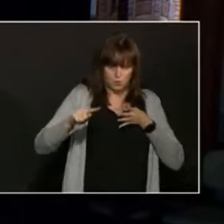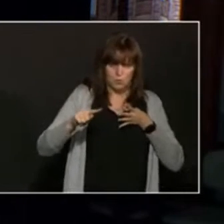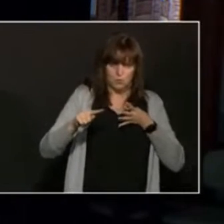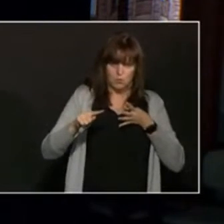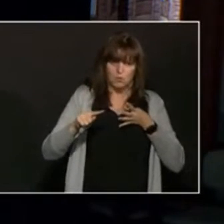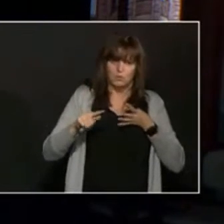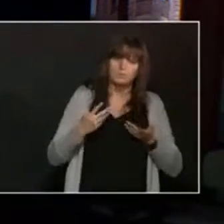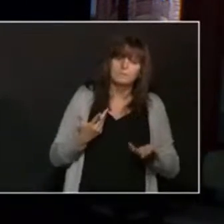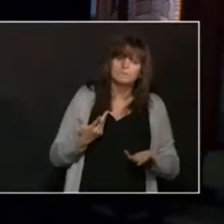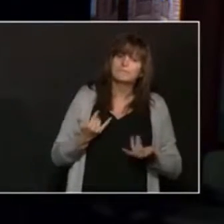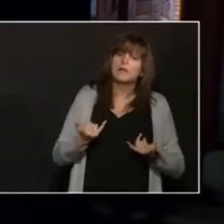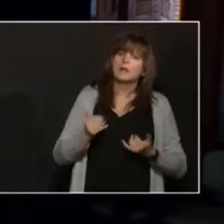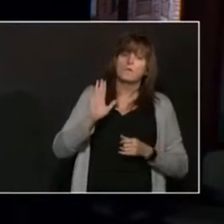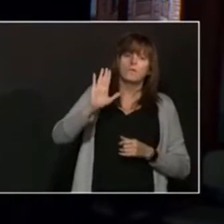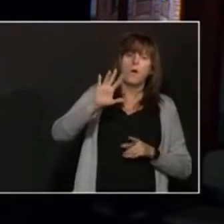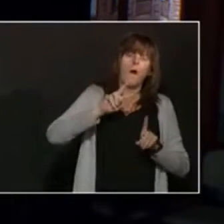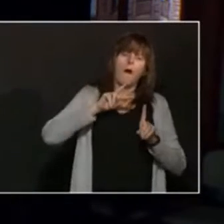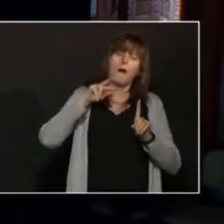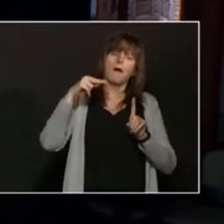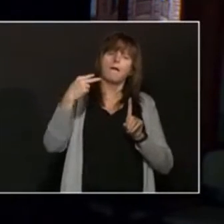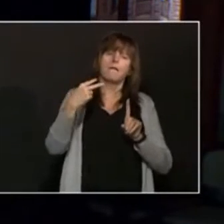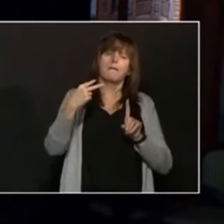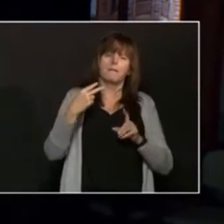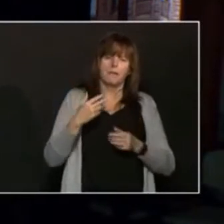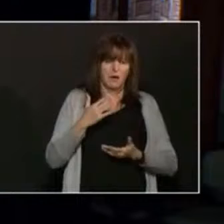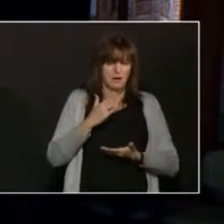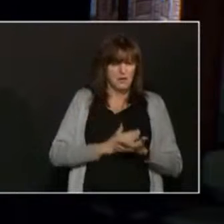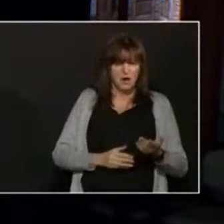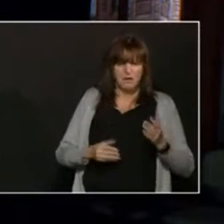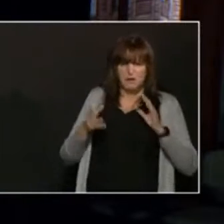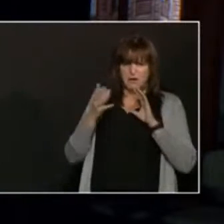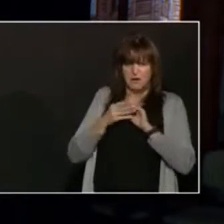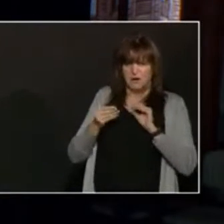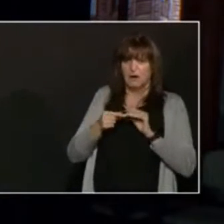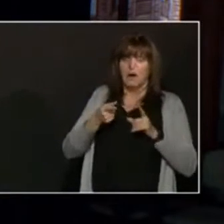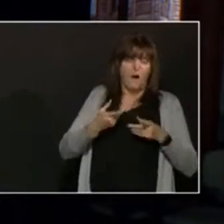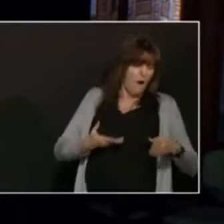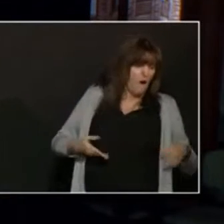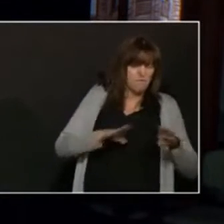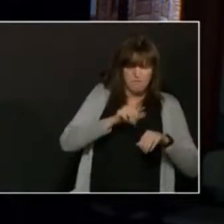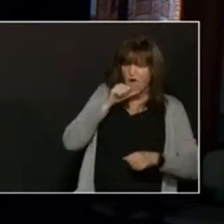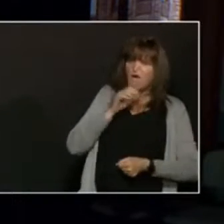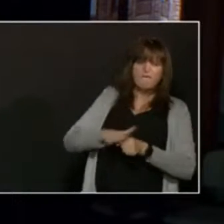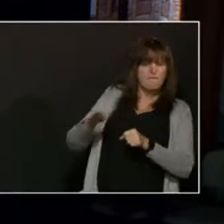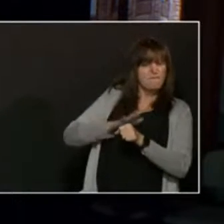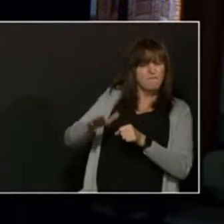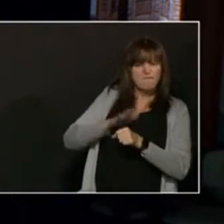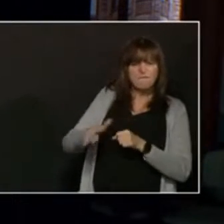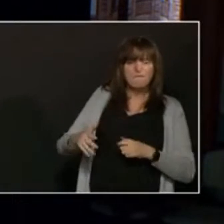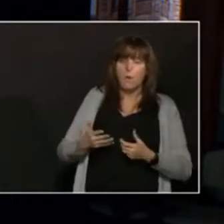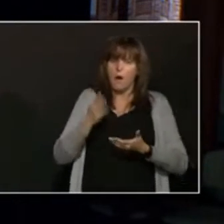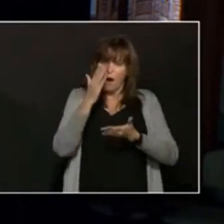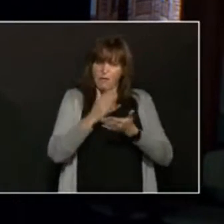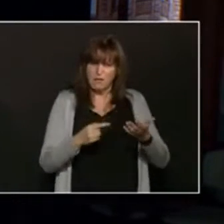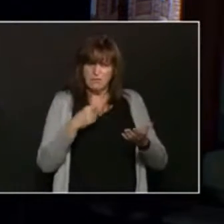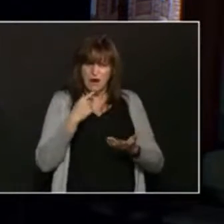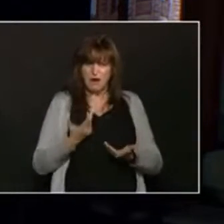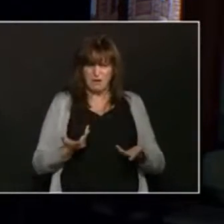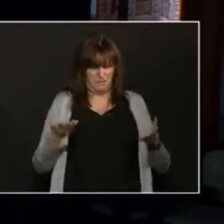will say this means the lockdown didn't go far enough, but others will say the broad-based lockdown doesn't work?